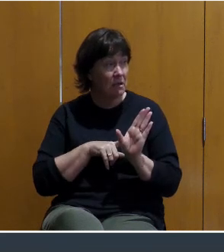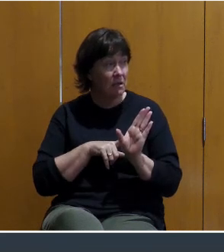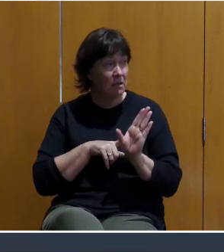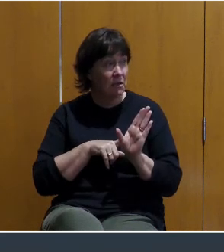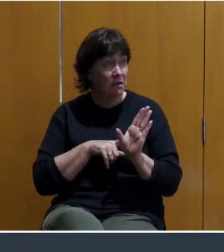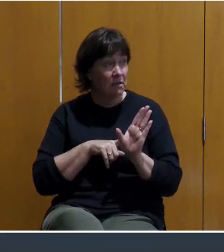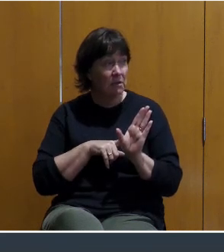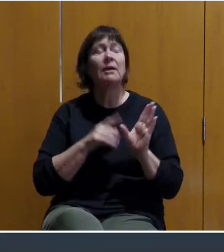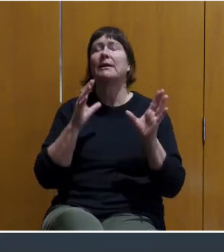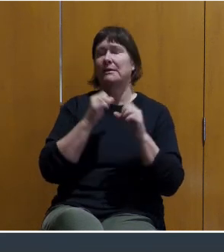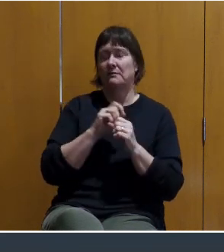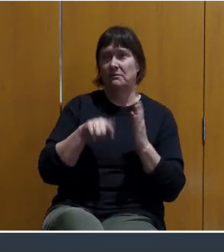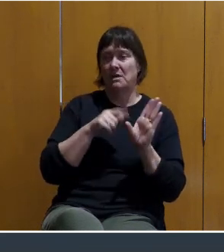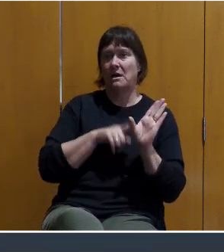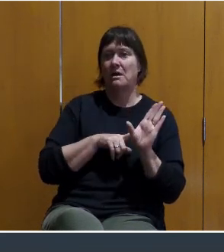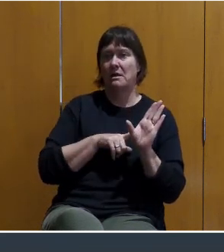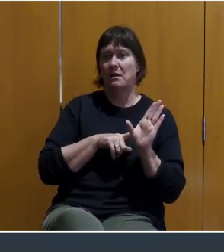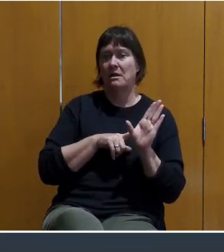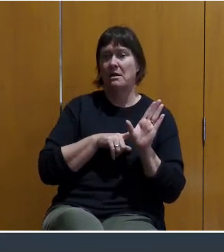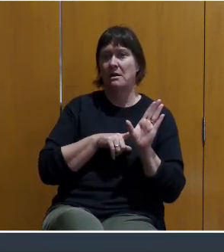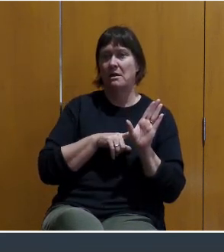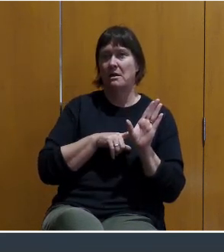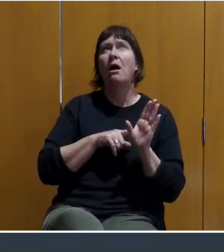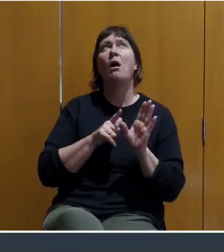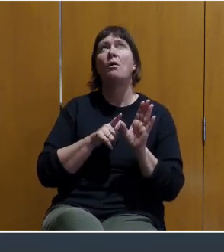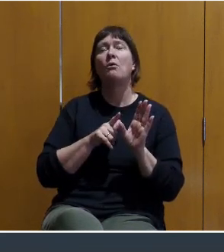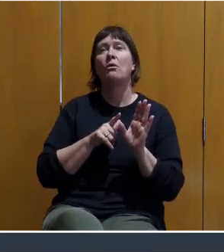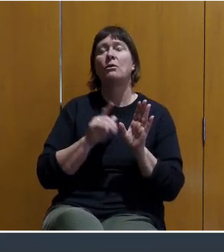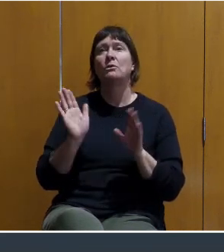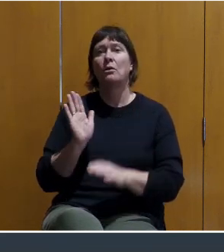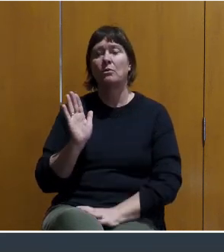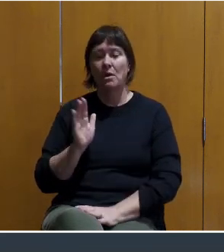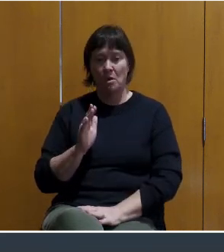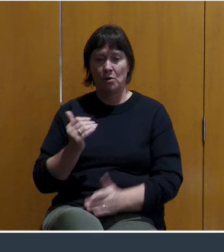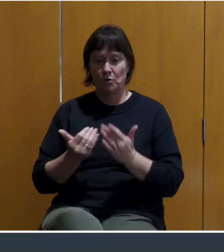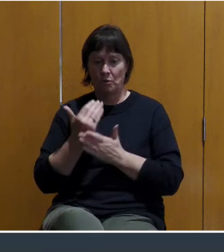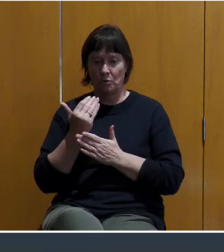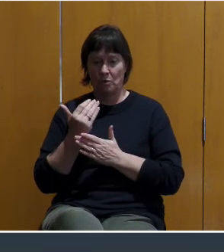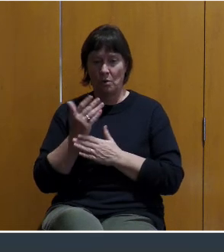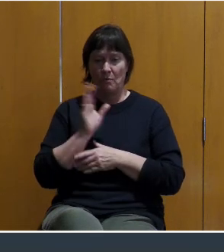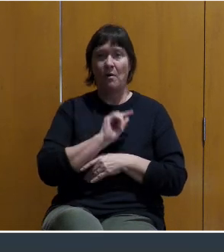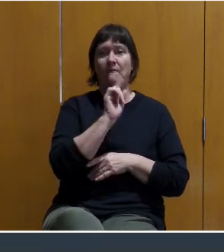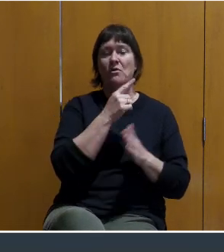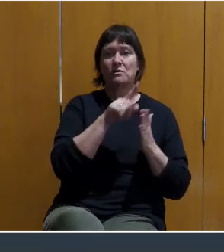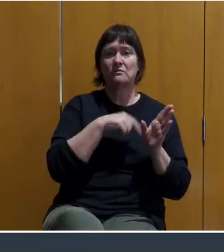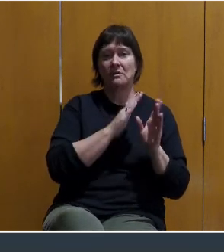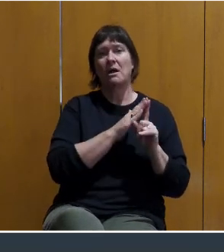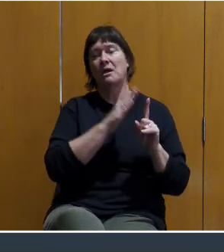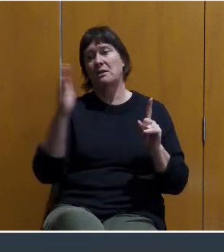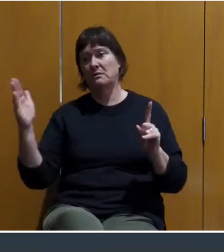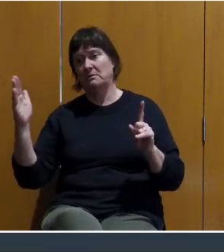The end of July. Yeah, it's not from the end of July, is it? Oh, sorry. The rule would be from 1st of July to,